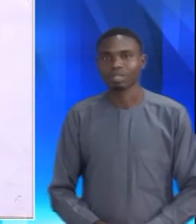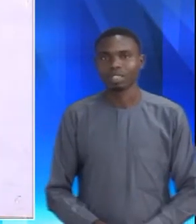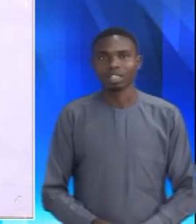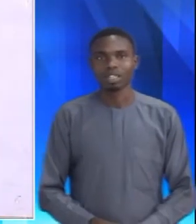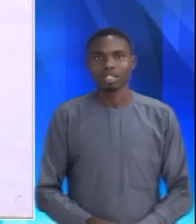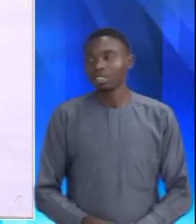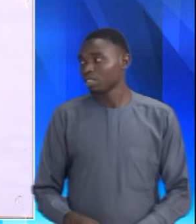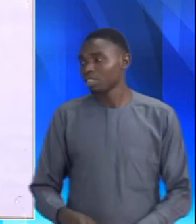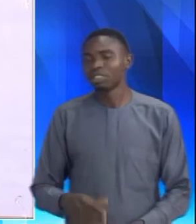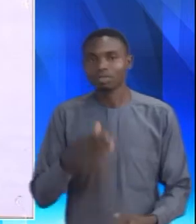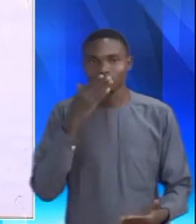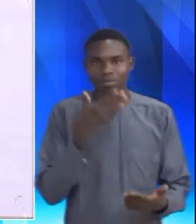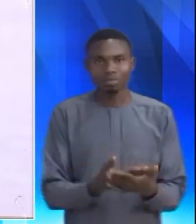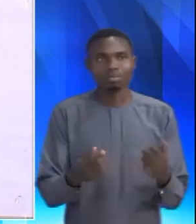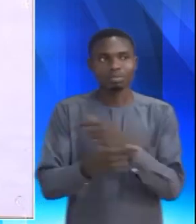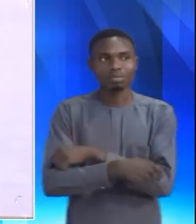students at home.